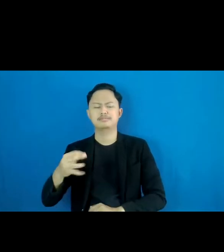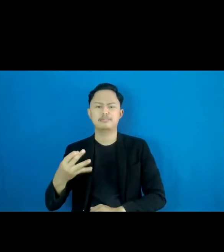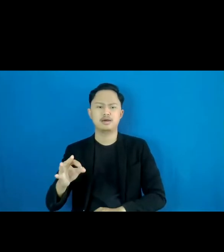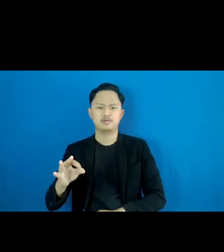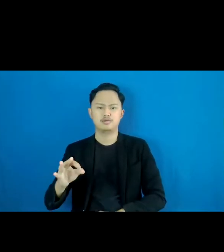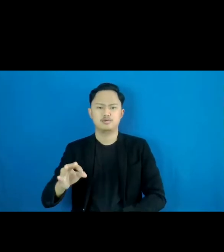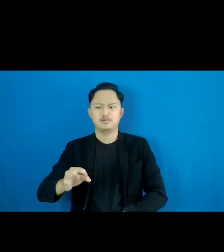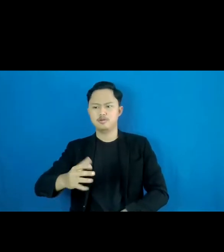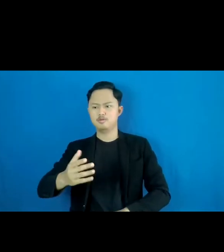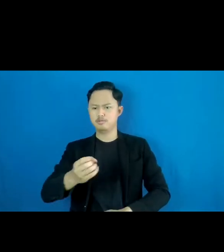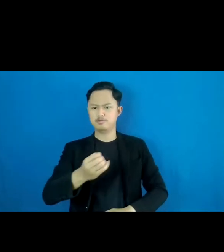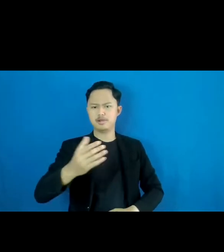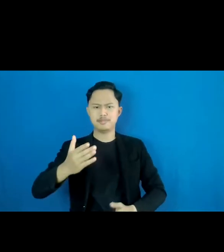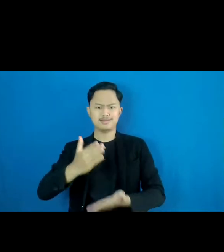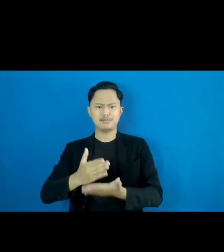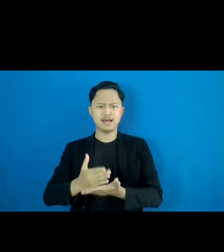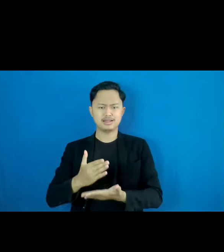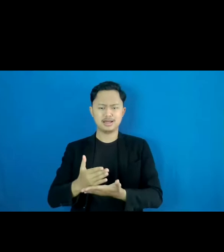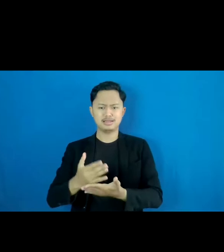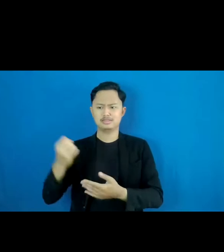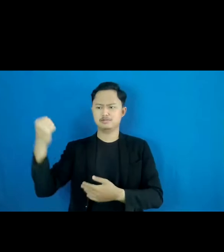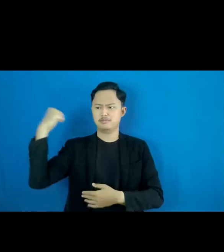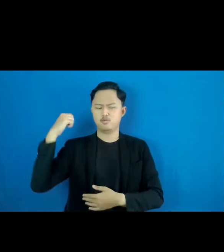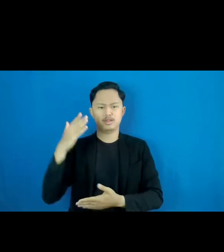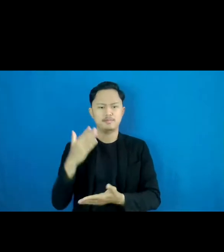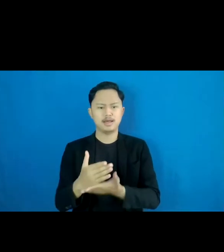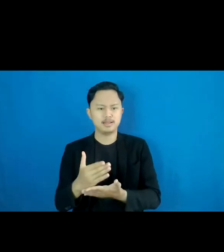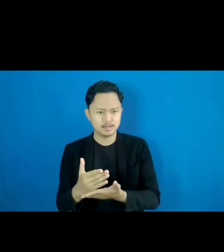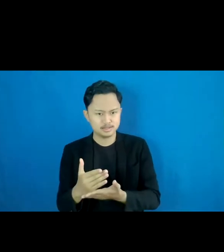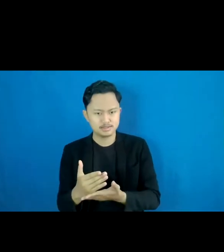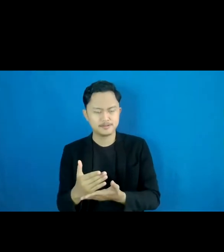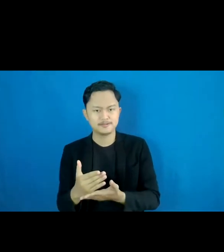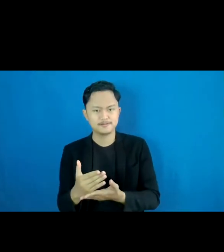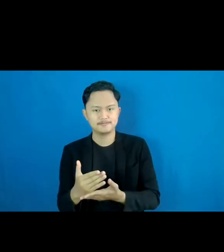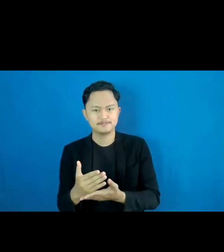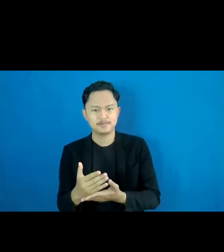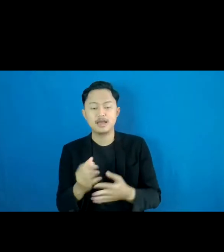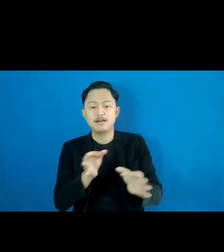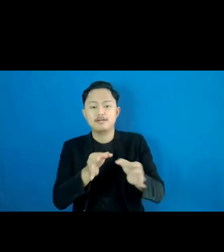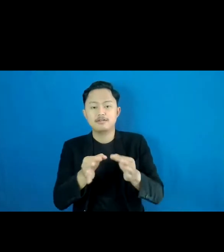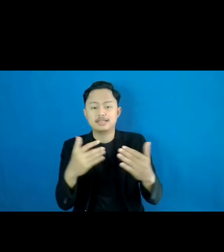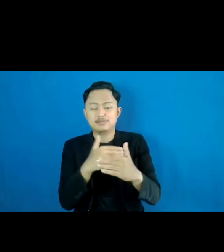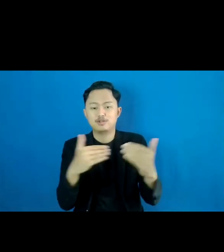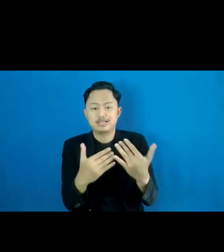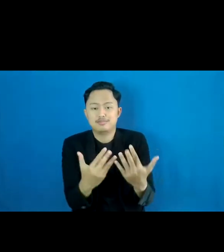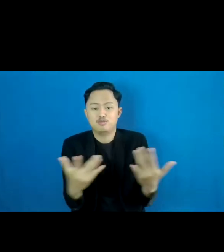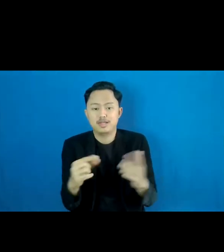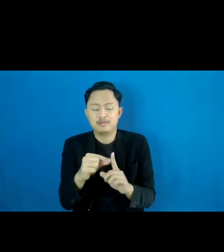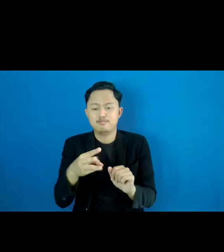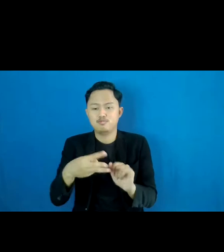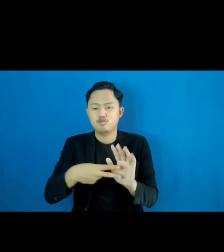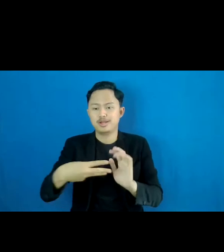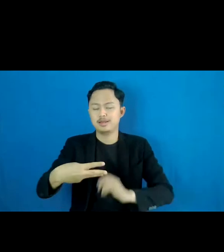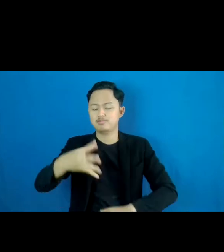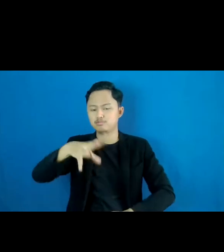Mahamandal Limited, these are the two entities which handle public transport in the city of Pune. So